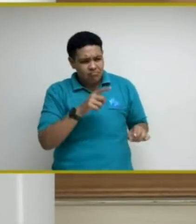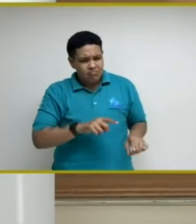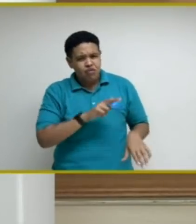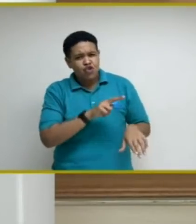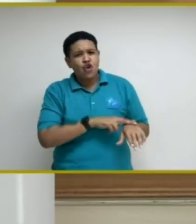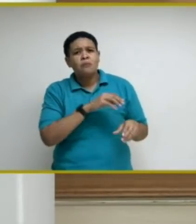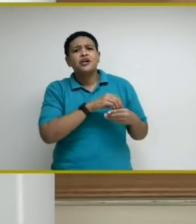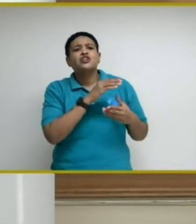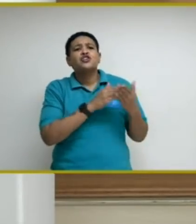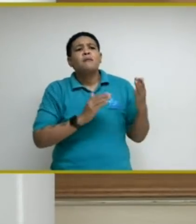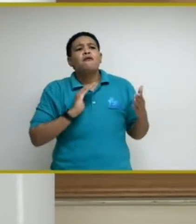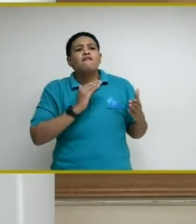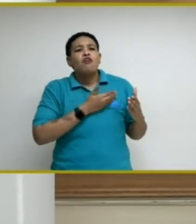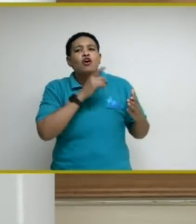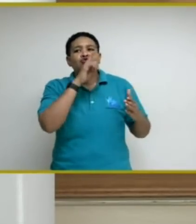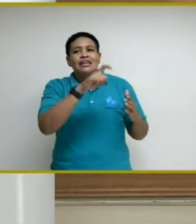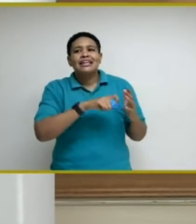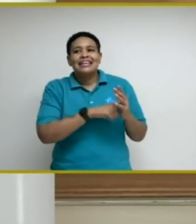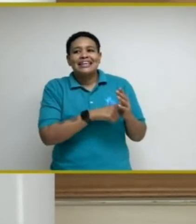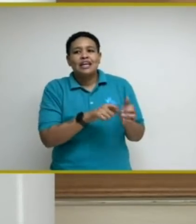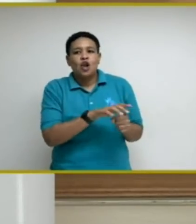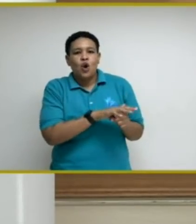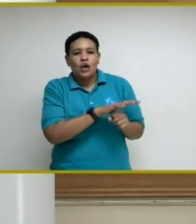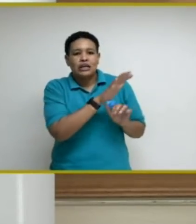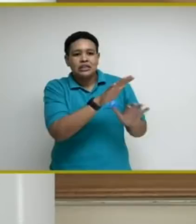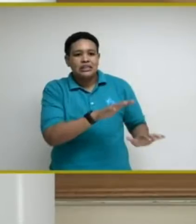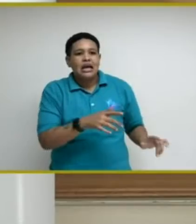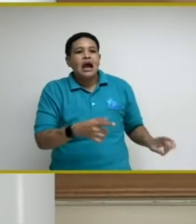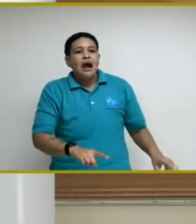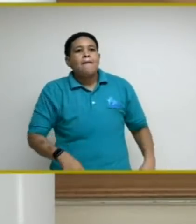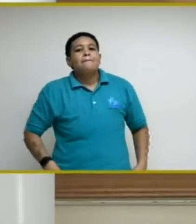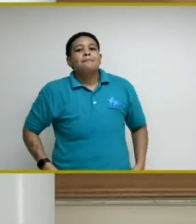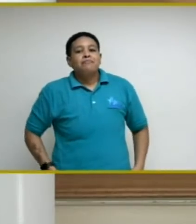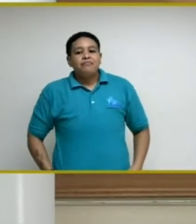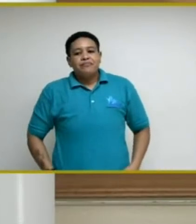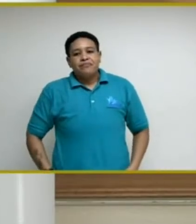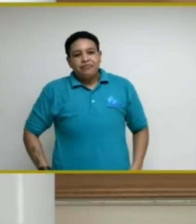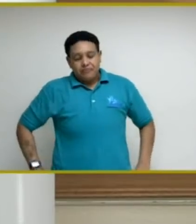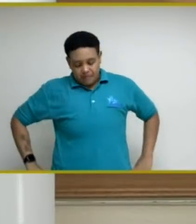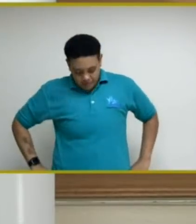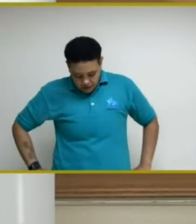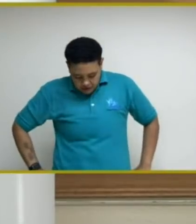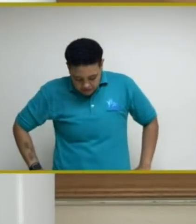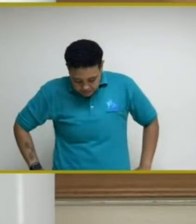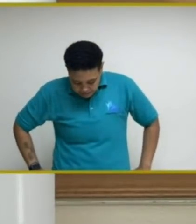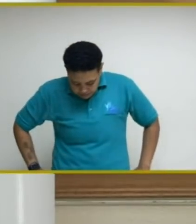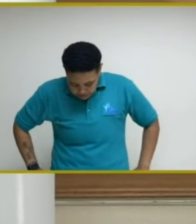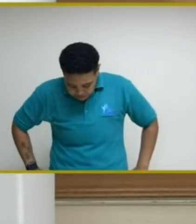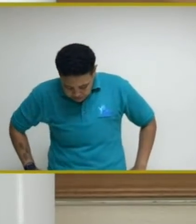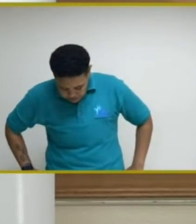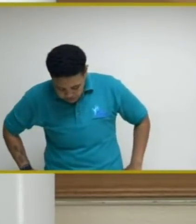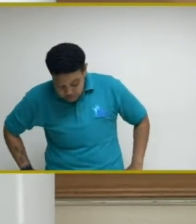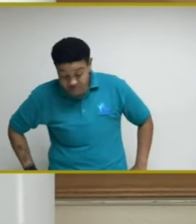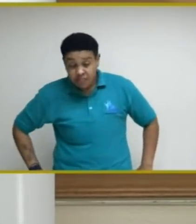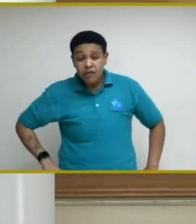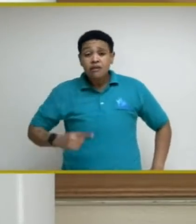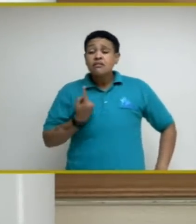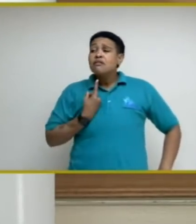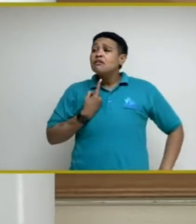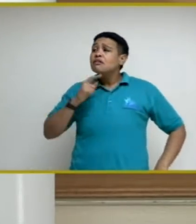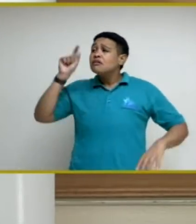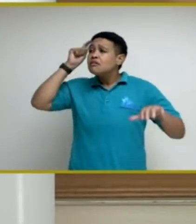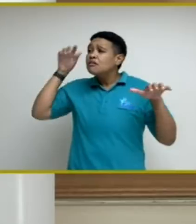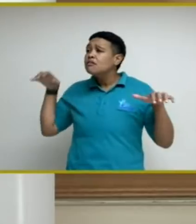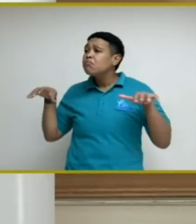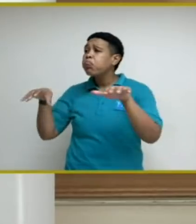in some of our key locations. This is a very important public-private partnership arrangement, and I want to